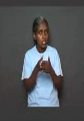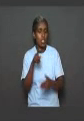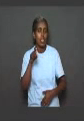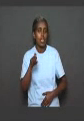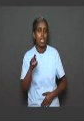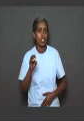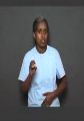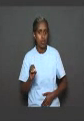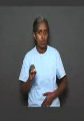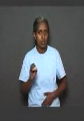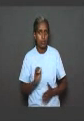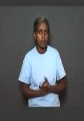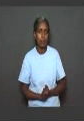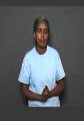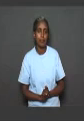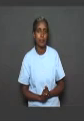x naught.